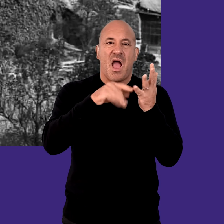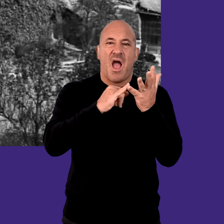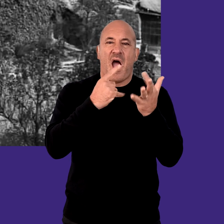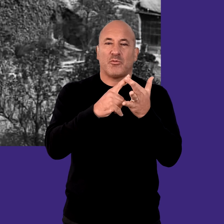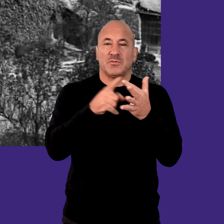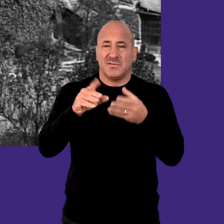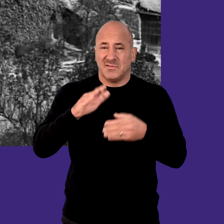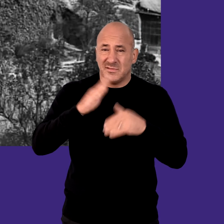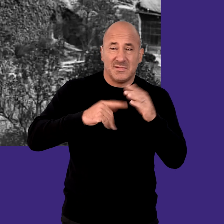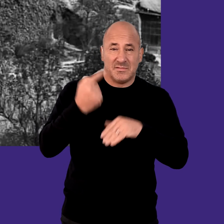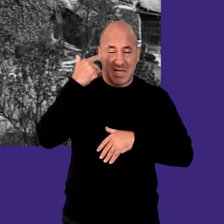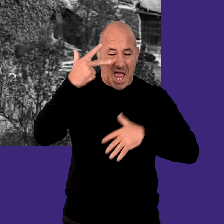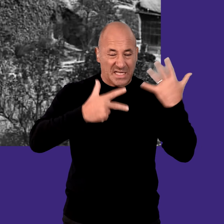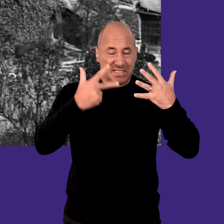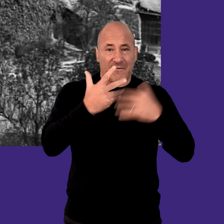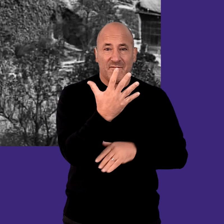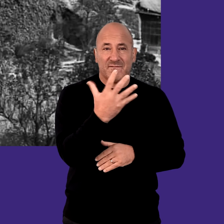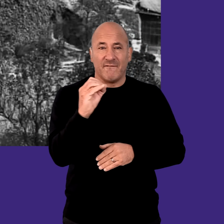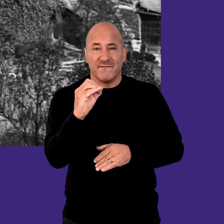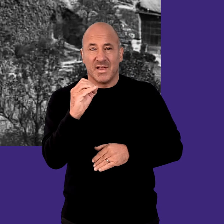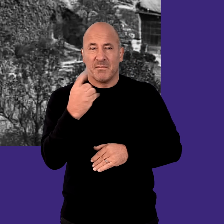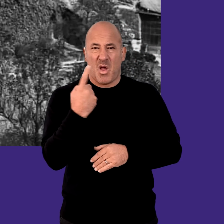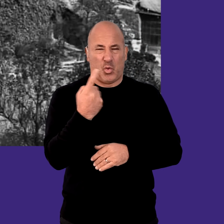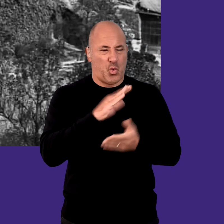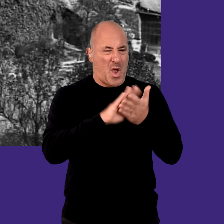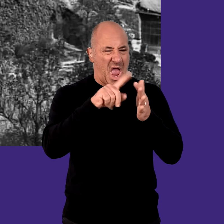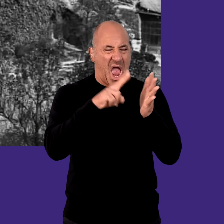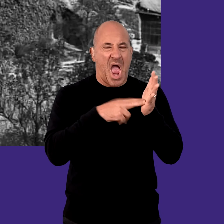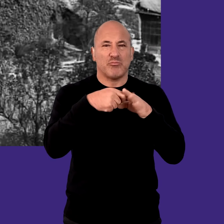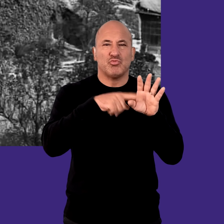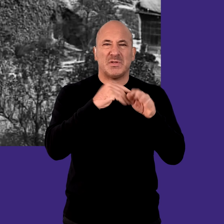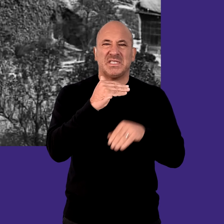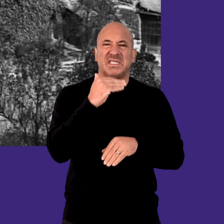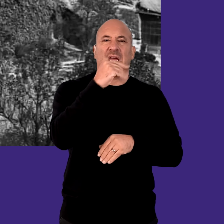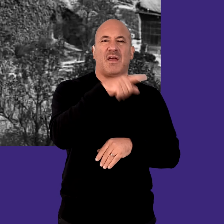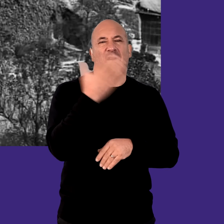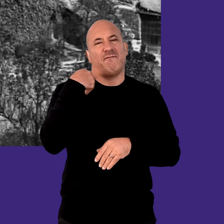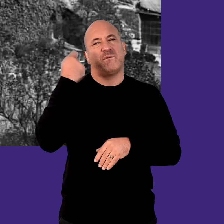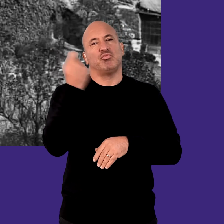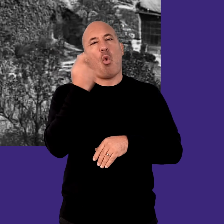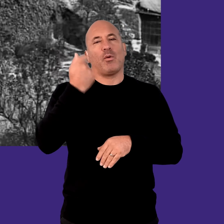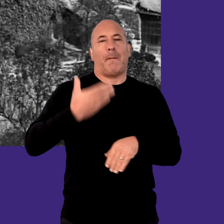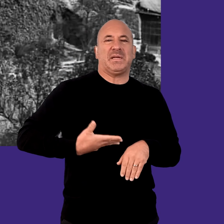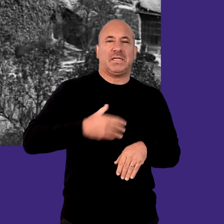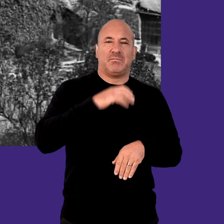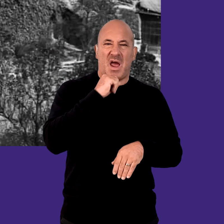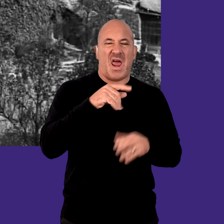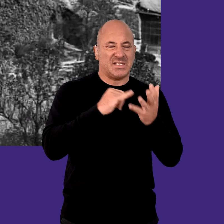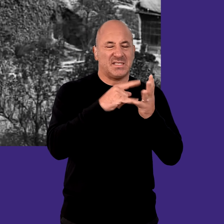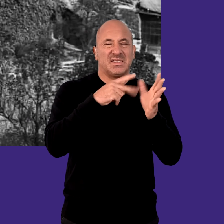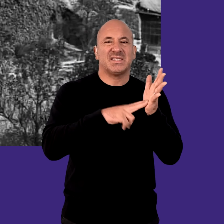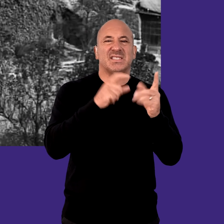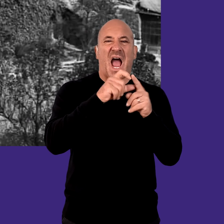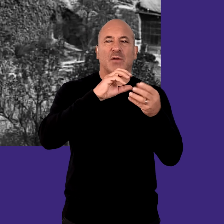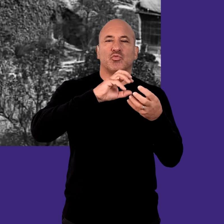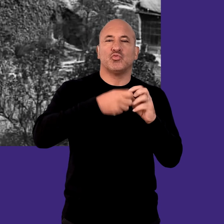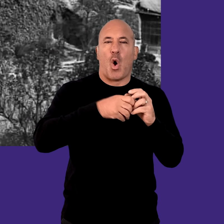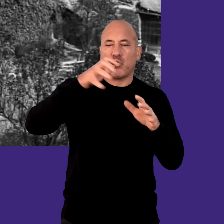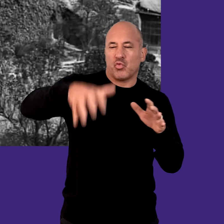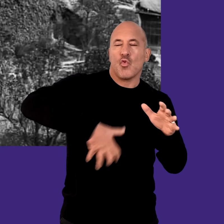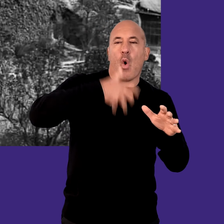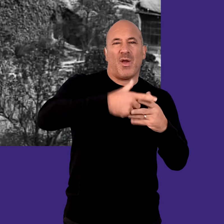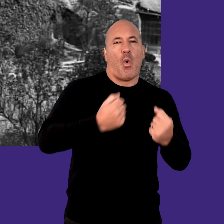building is called the Sand House, and it was created in 1850 by someone called Henry Senior, a